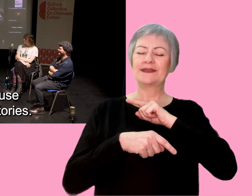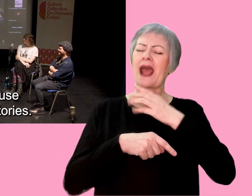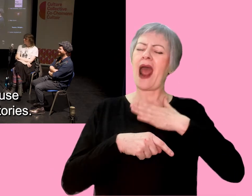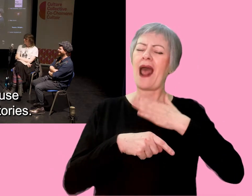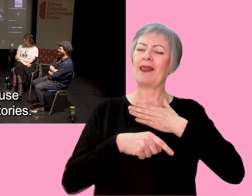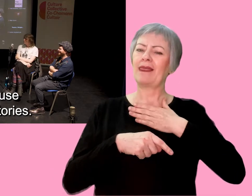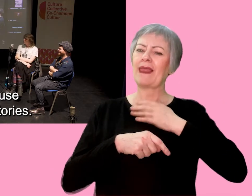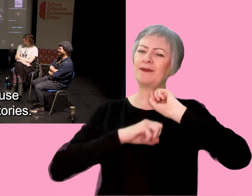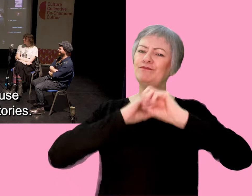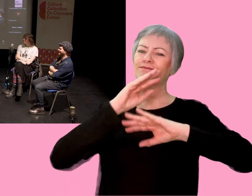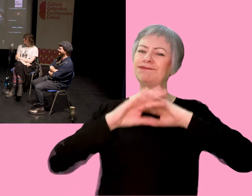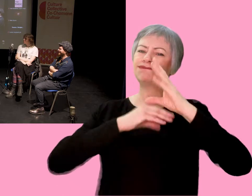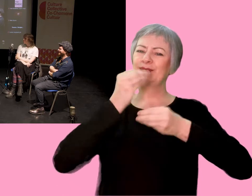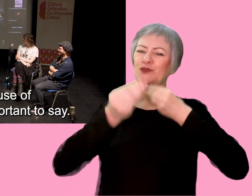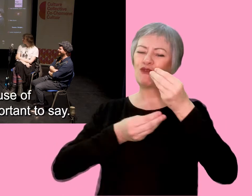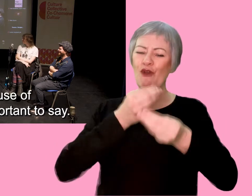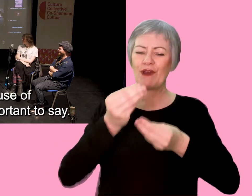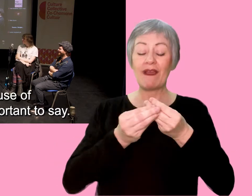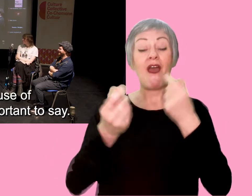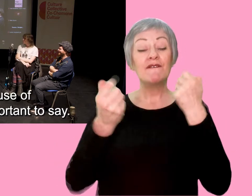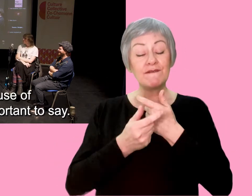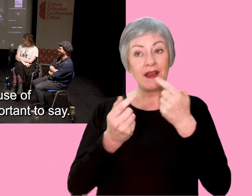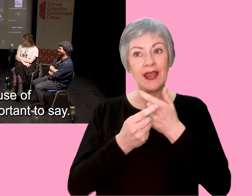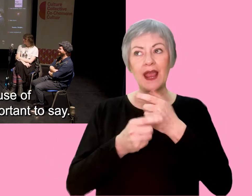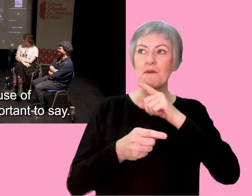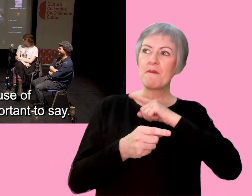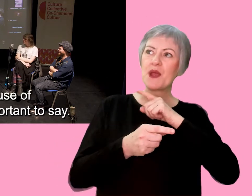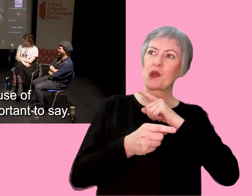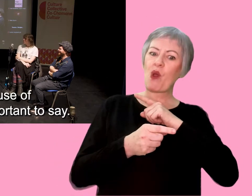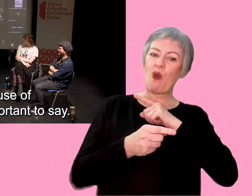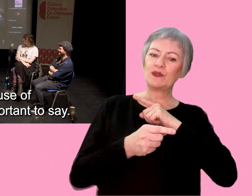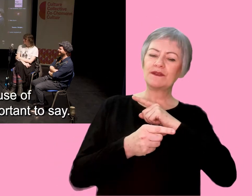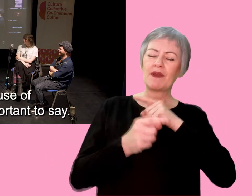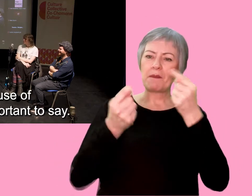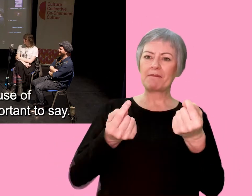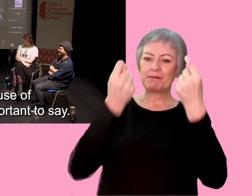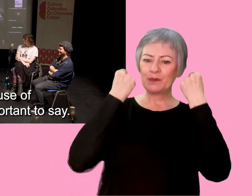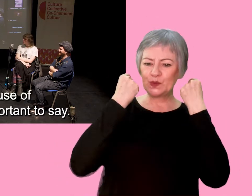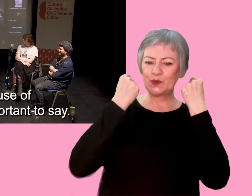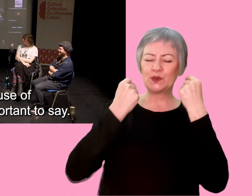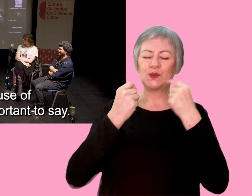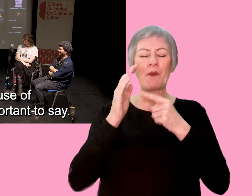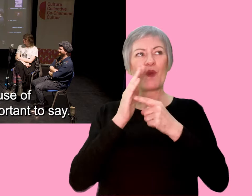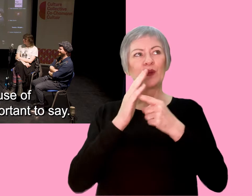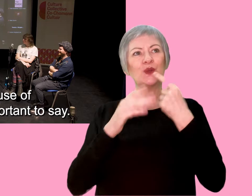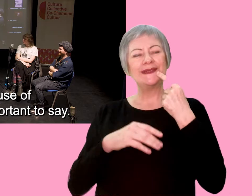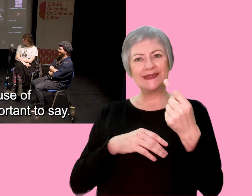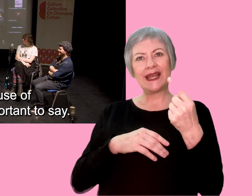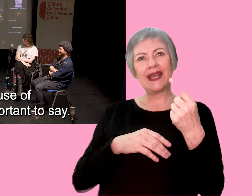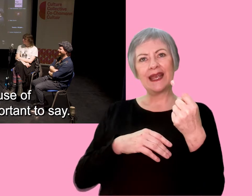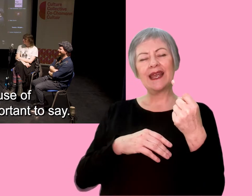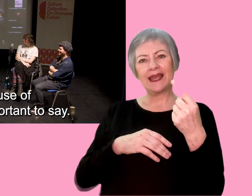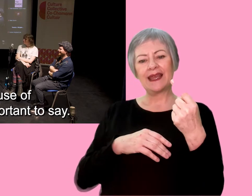because I like telling these stories. It's funny, but because of misunderstanding, it's important